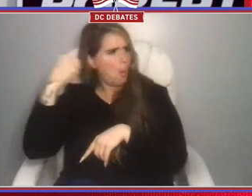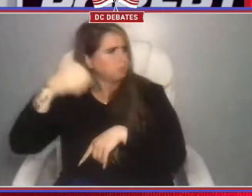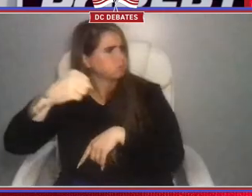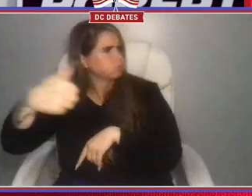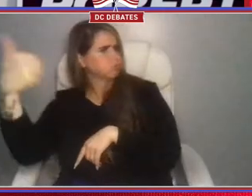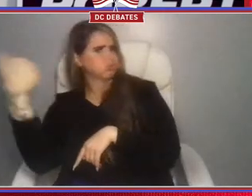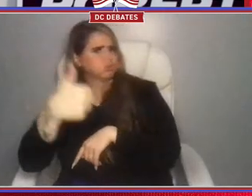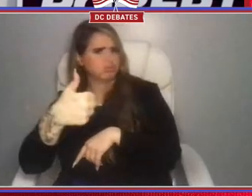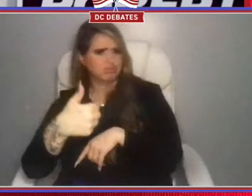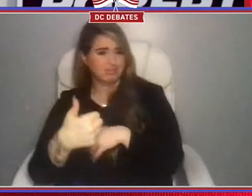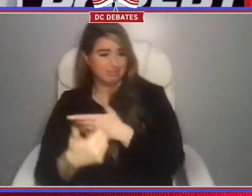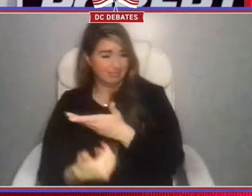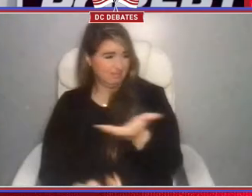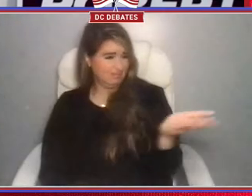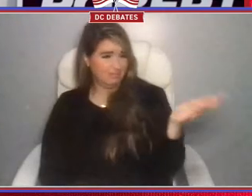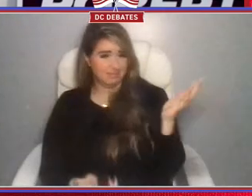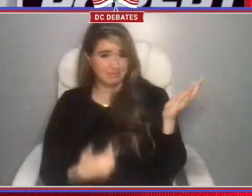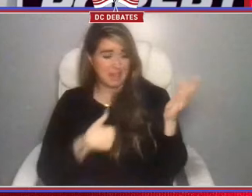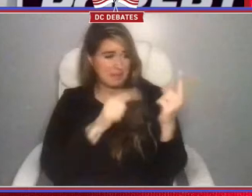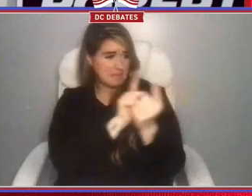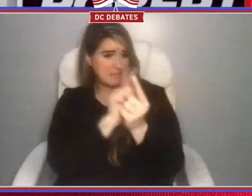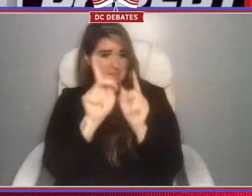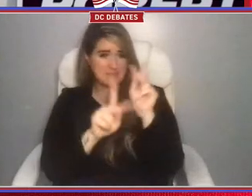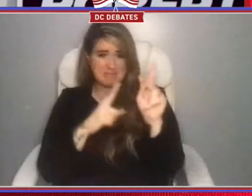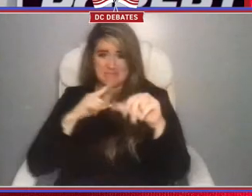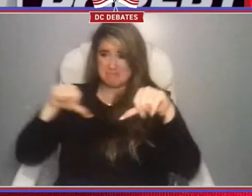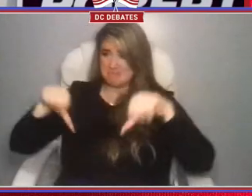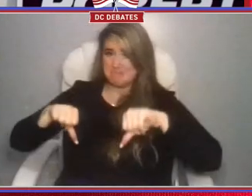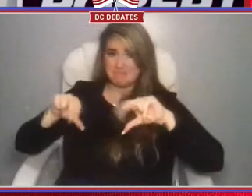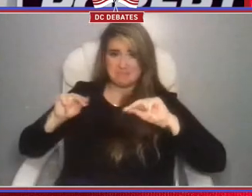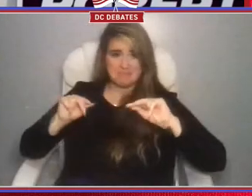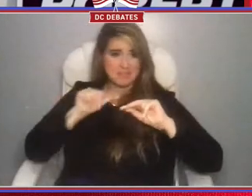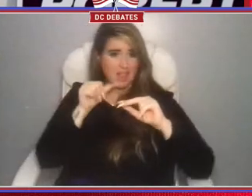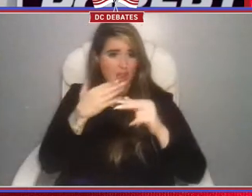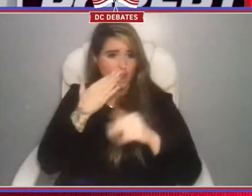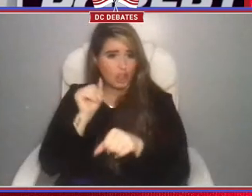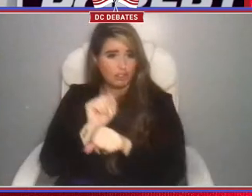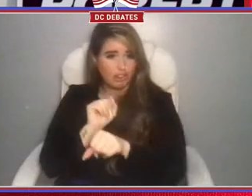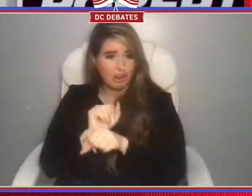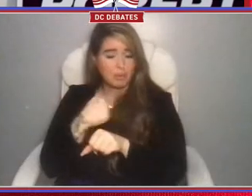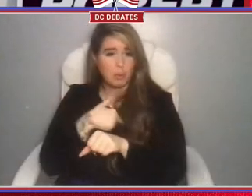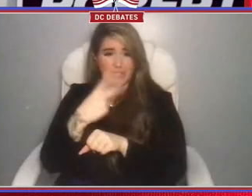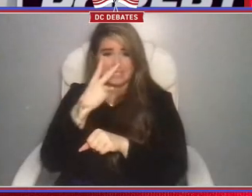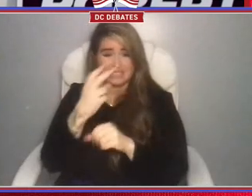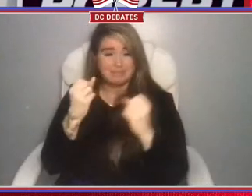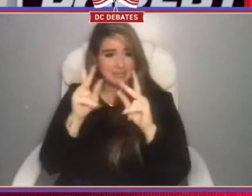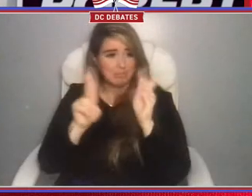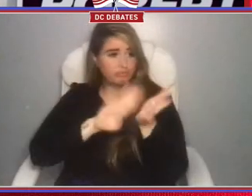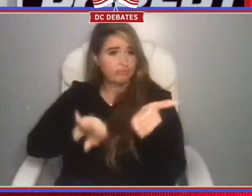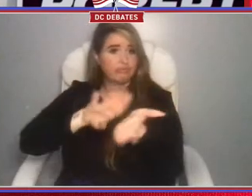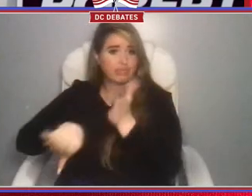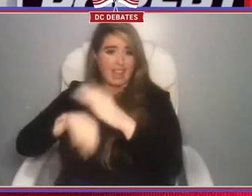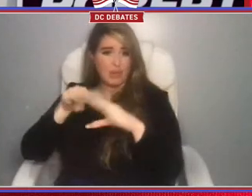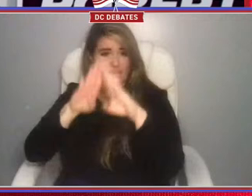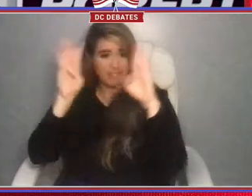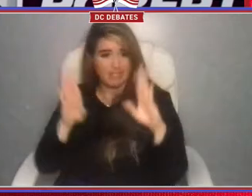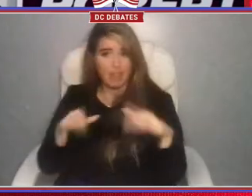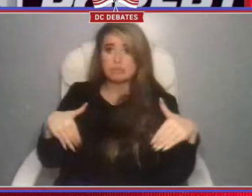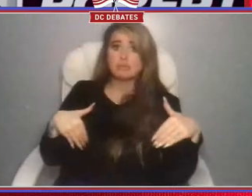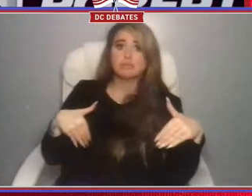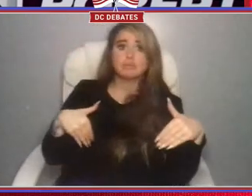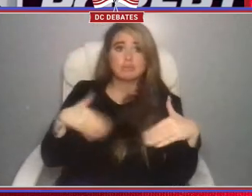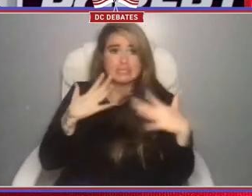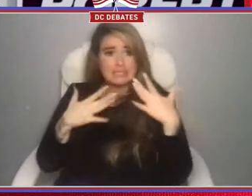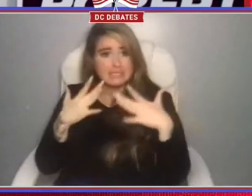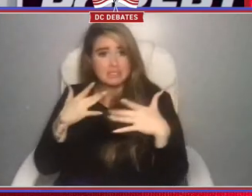I meet in this city thinks that we are. What we are seeing is massive displacement and a mayor who defines affordable housing at levels above